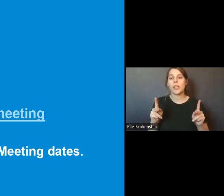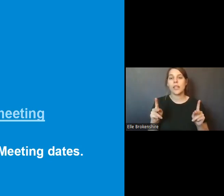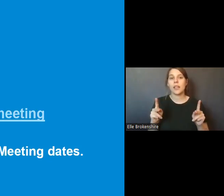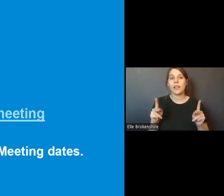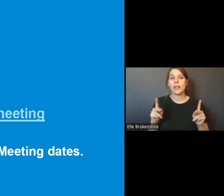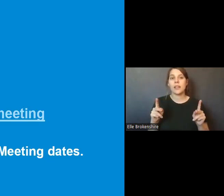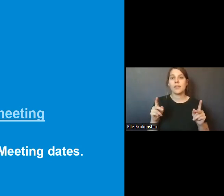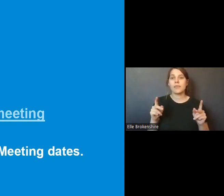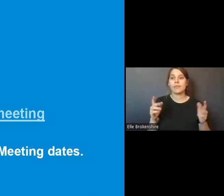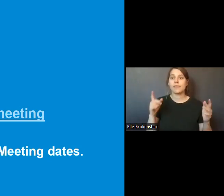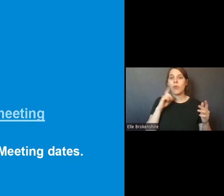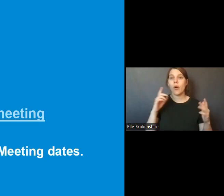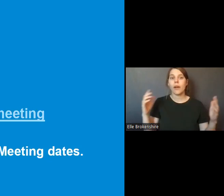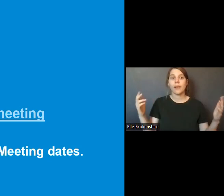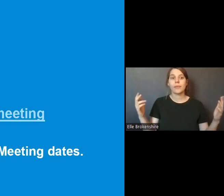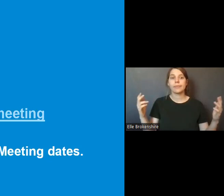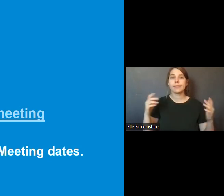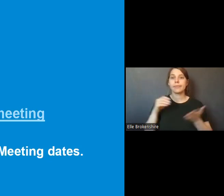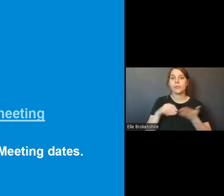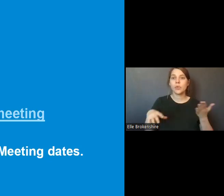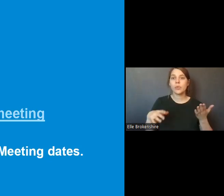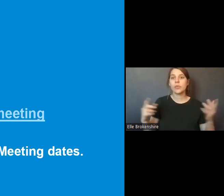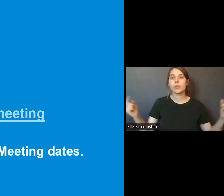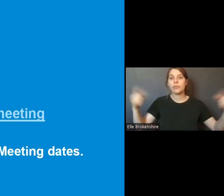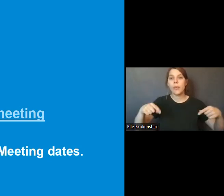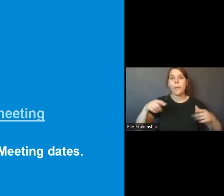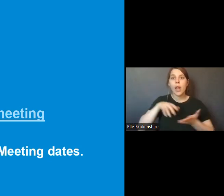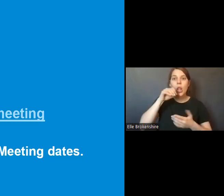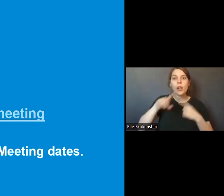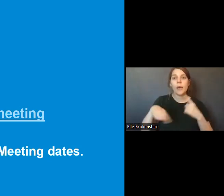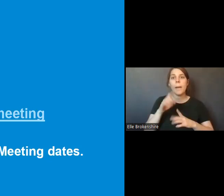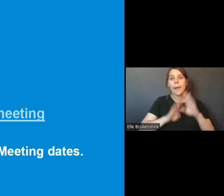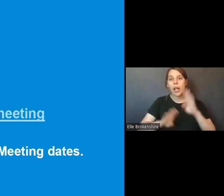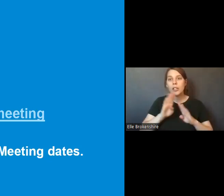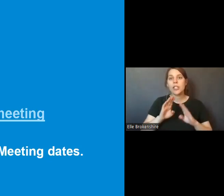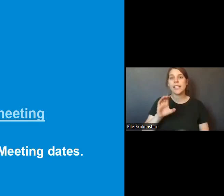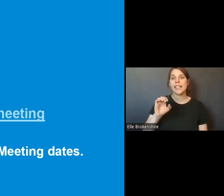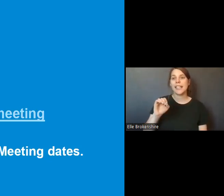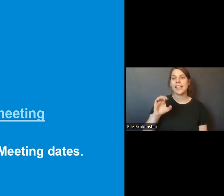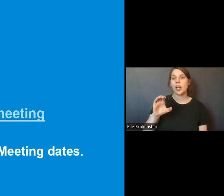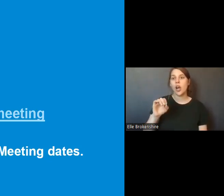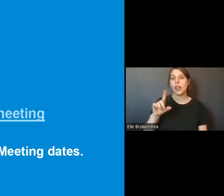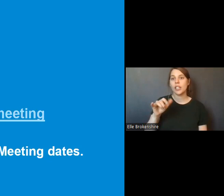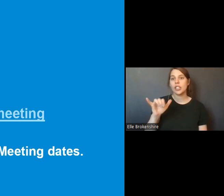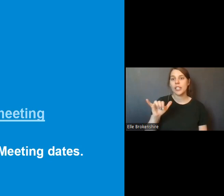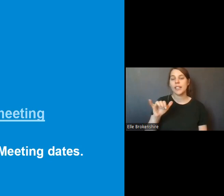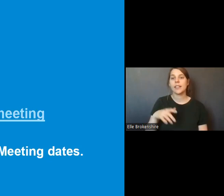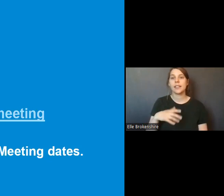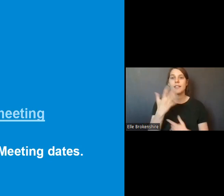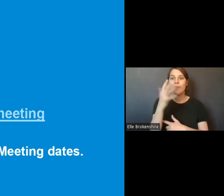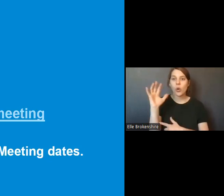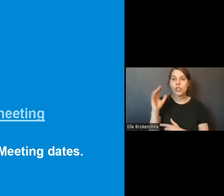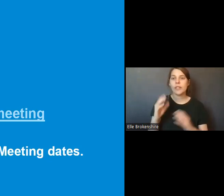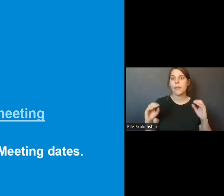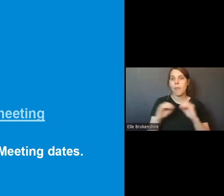curriculum to the forest for studies of biology, ecology, forestry, and more. We would be remiss if we failed to acknowledge the